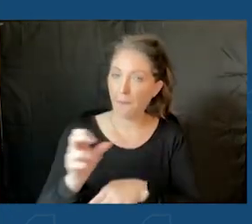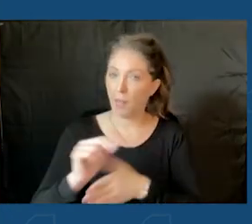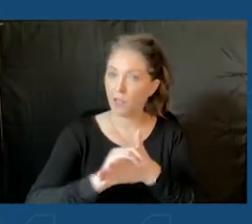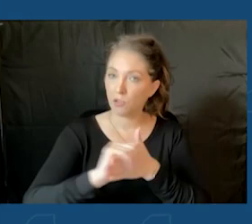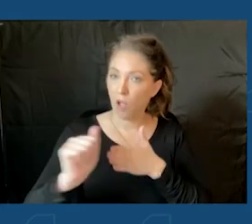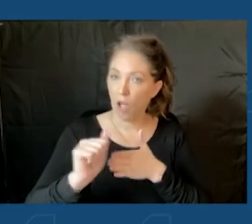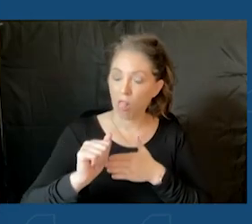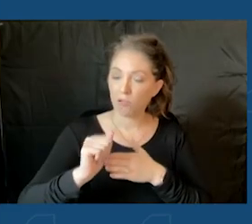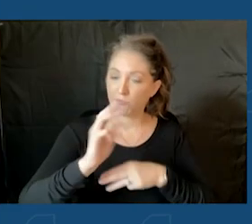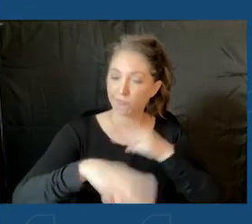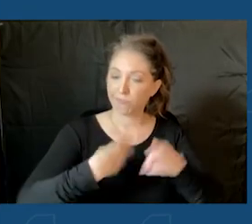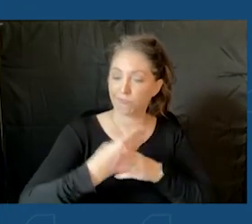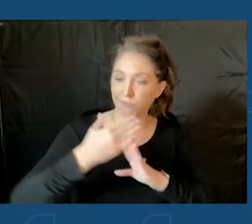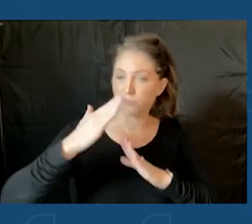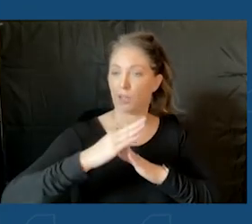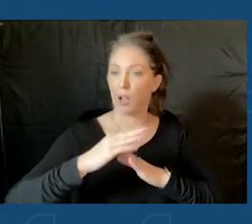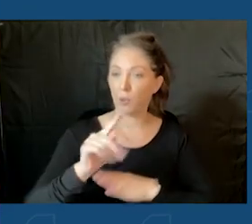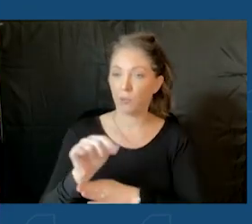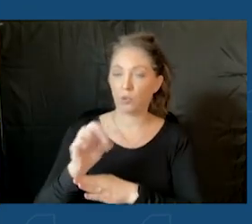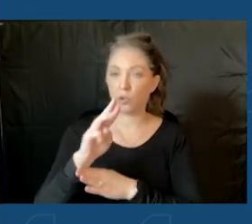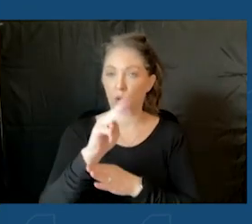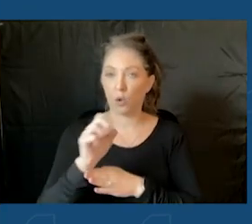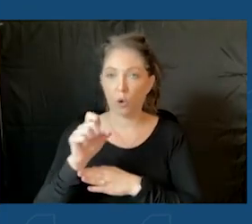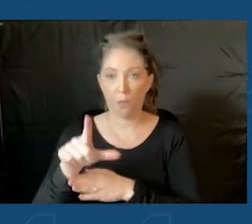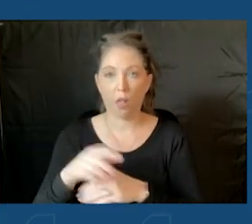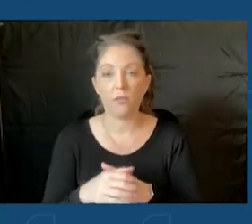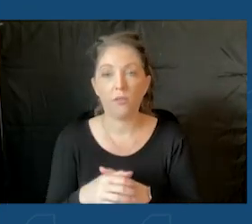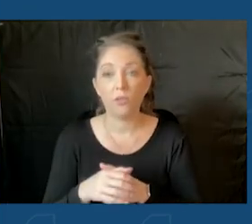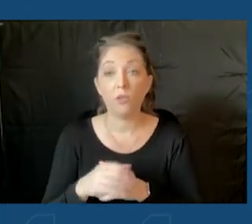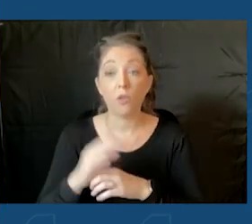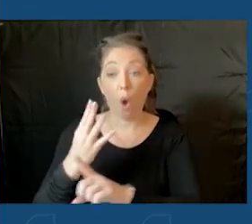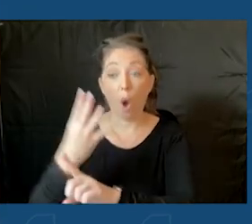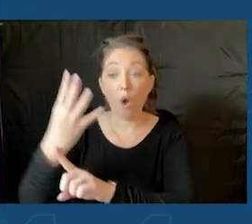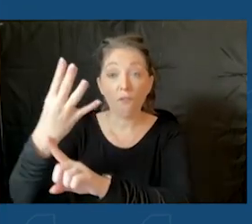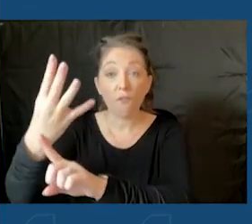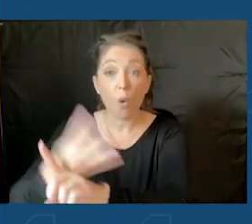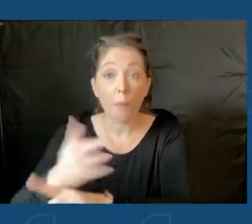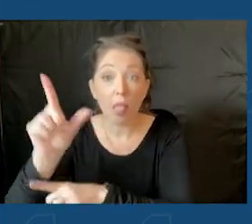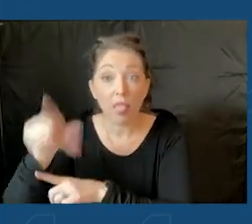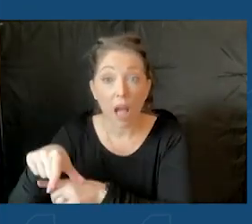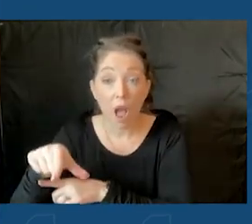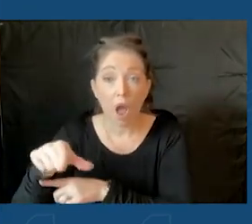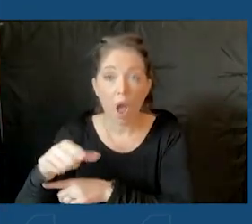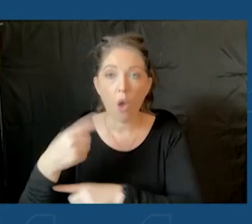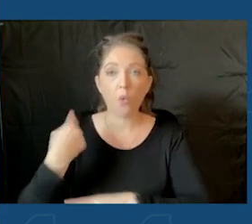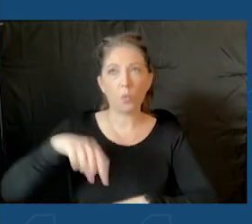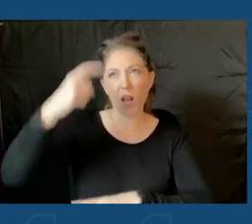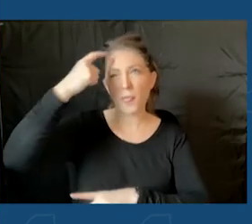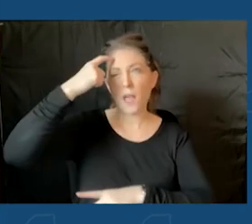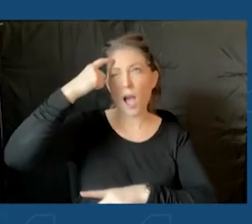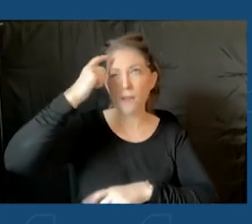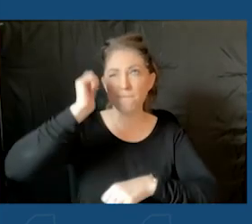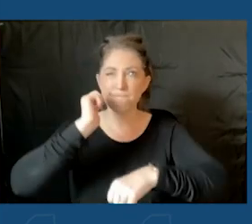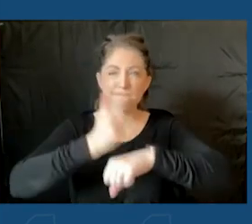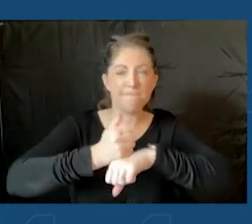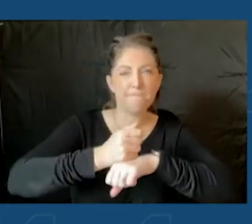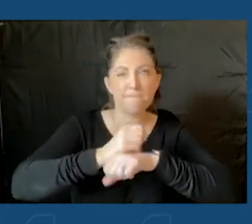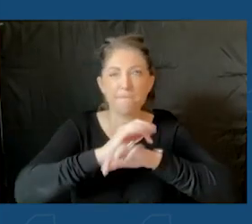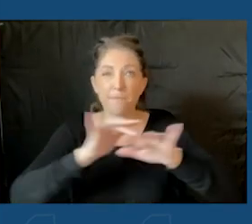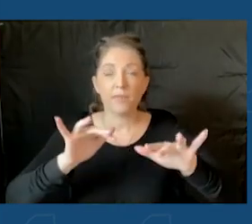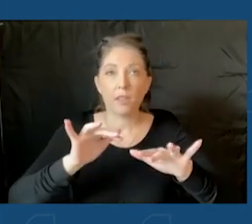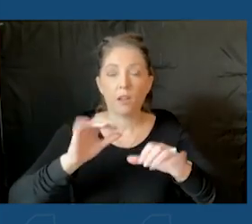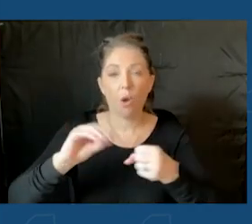at JFK. Just 4 months later, what we had intended to build, COVID, almost stopped.